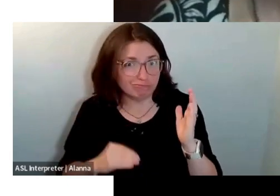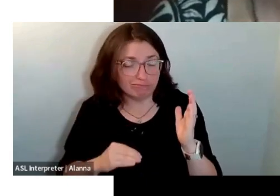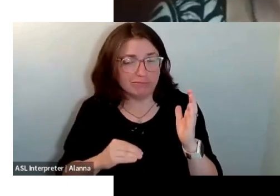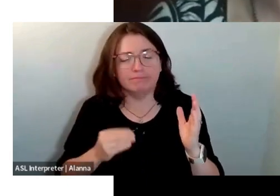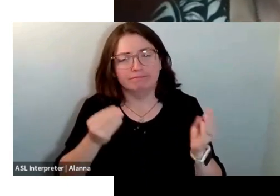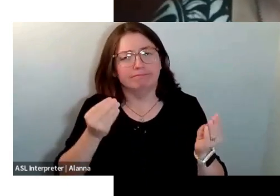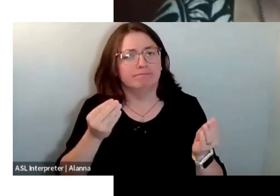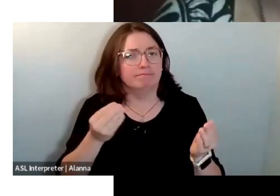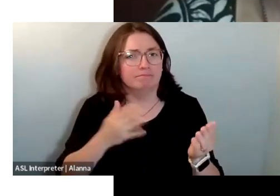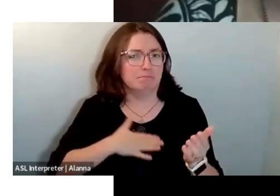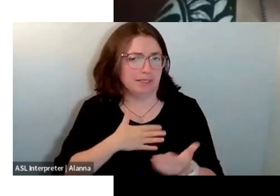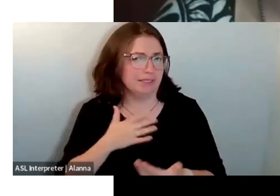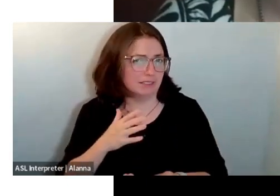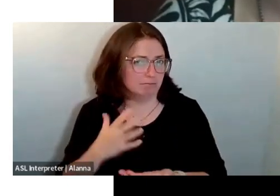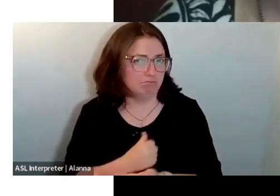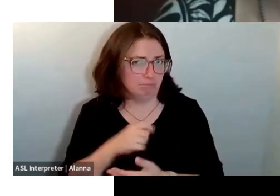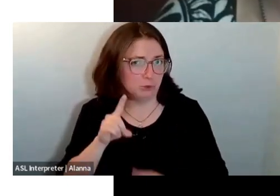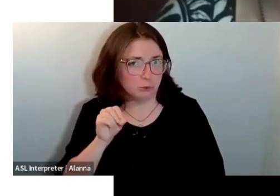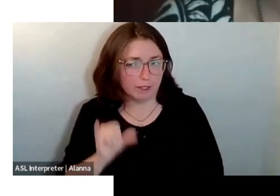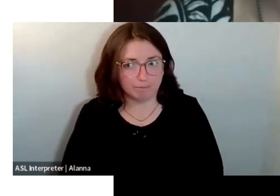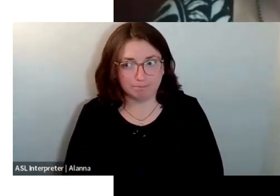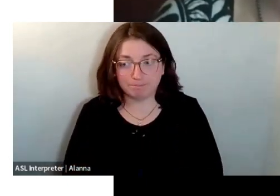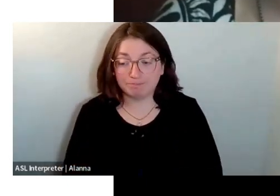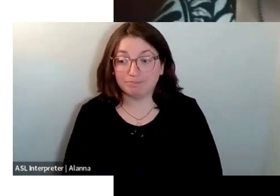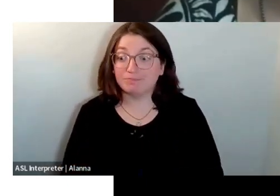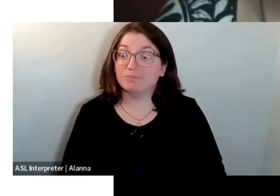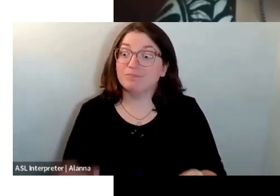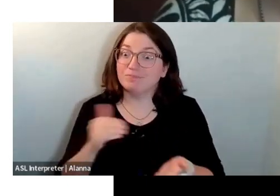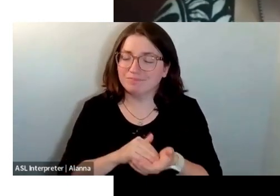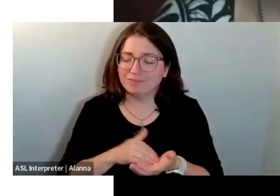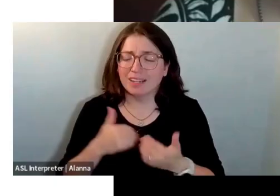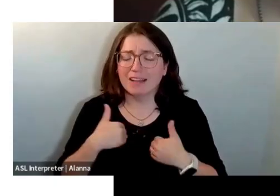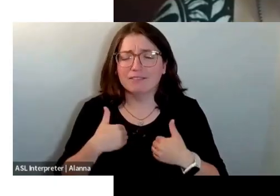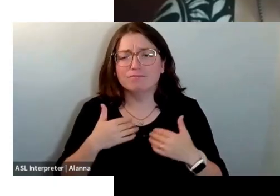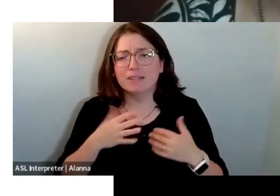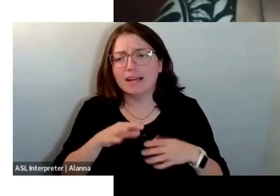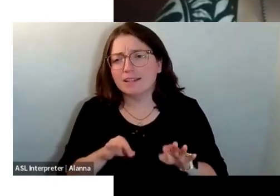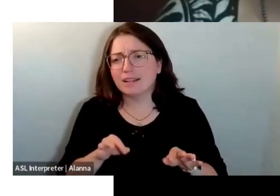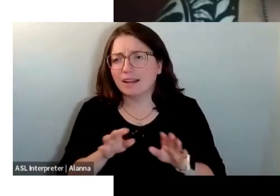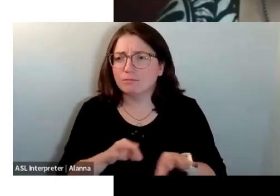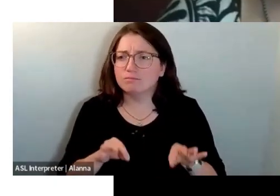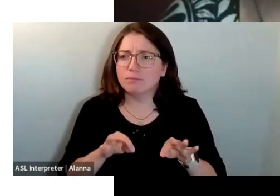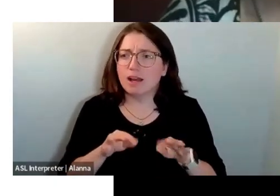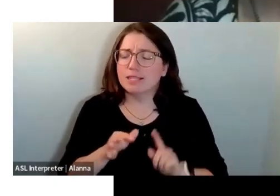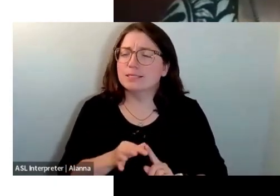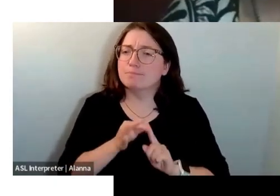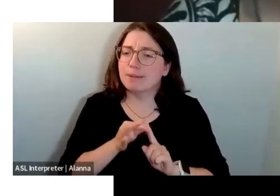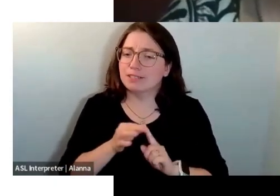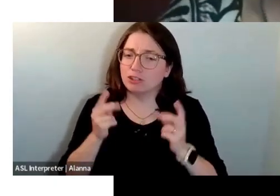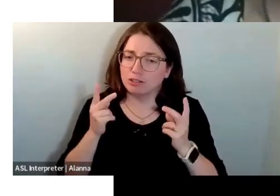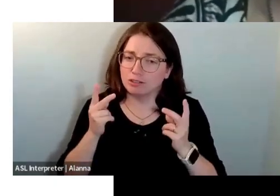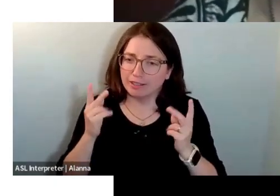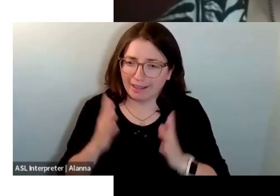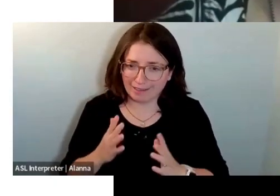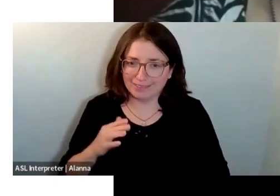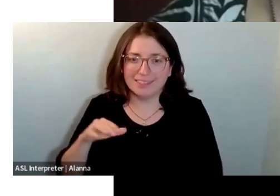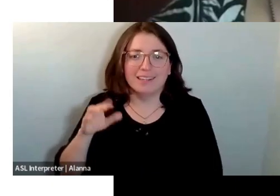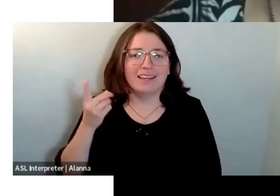All right. Tonight's webinar features a very special guest and a dear friend of the Breast Cancer Coalition, Dr. Pebble